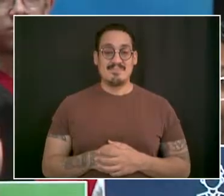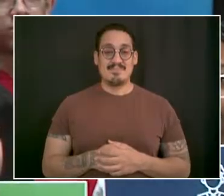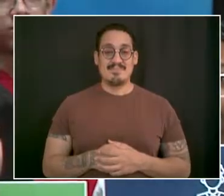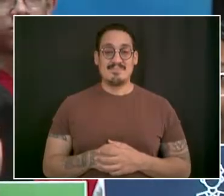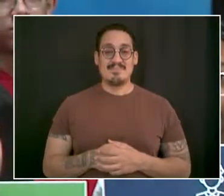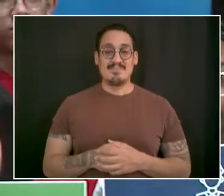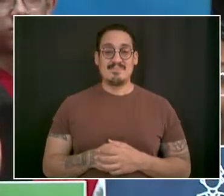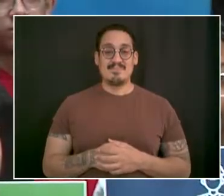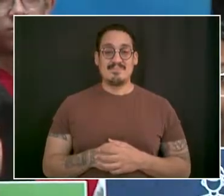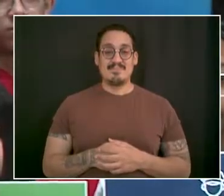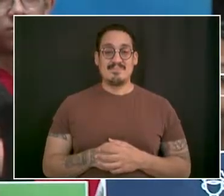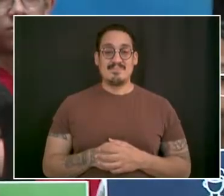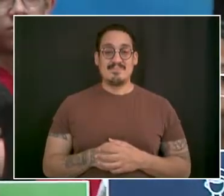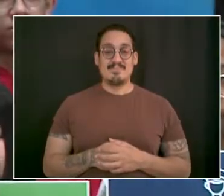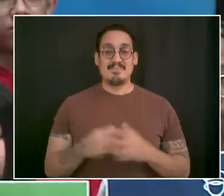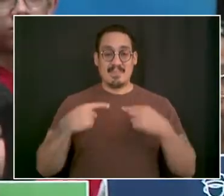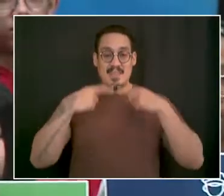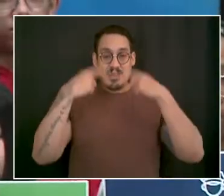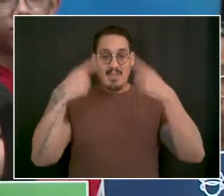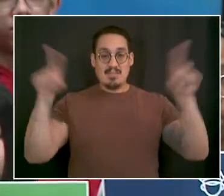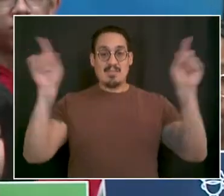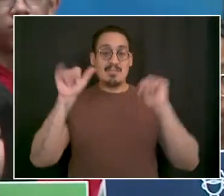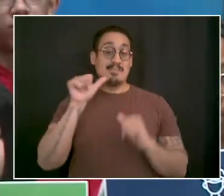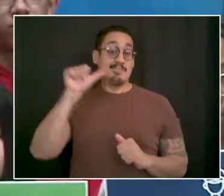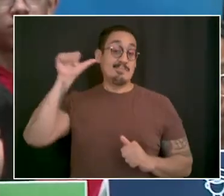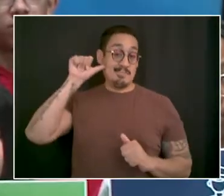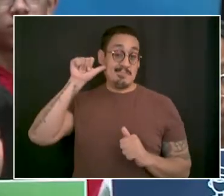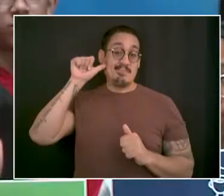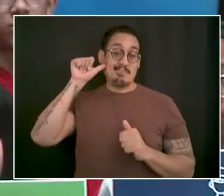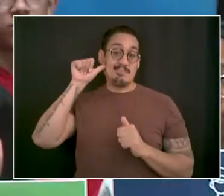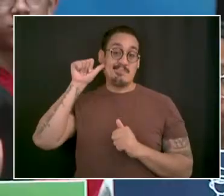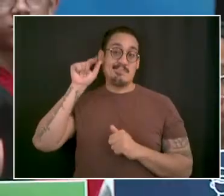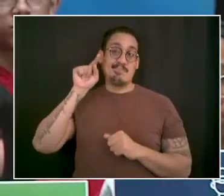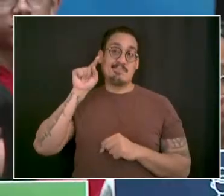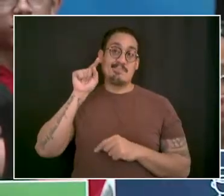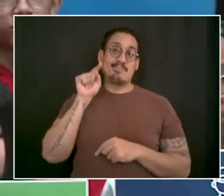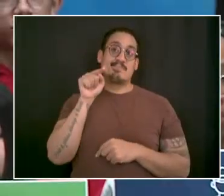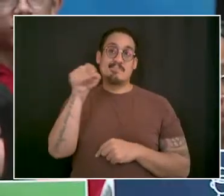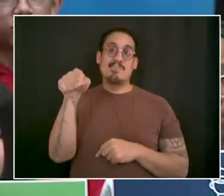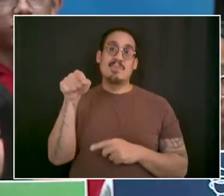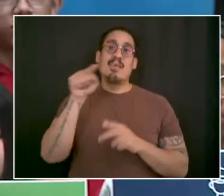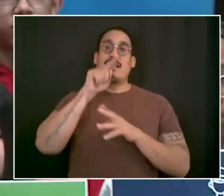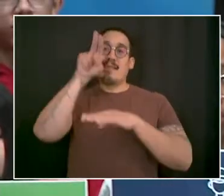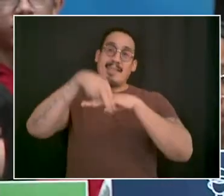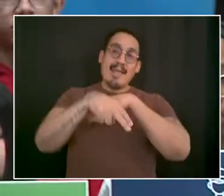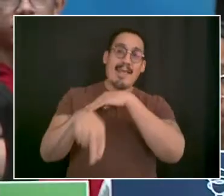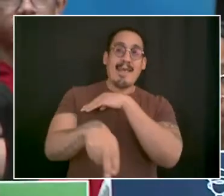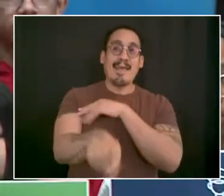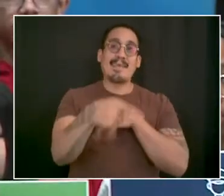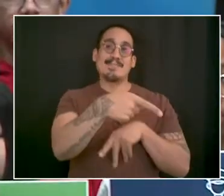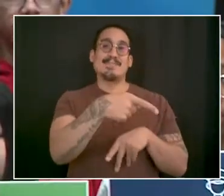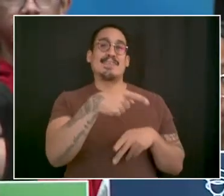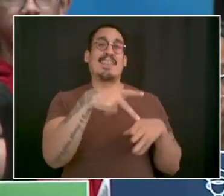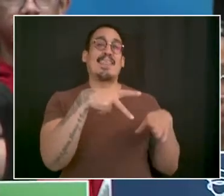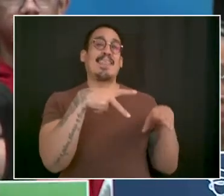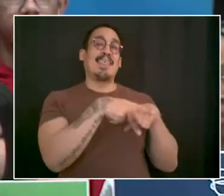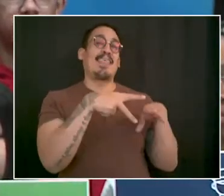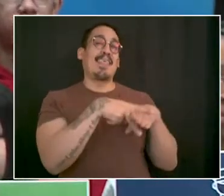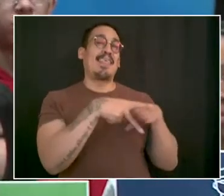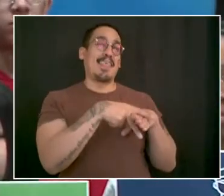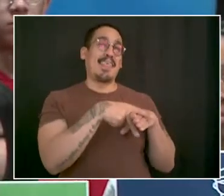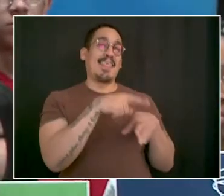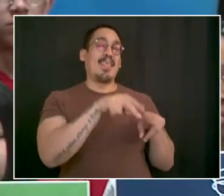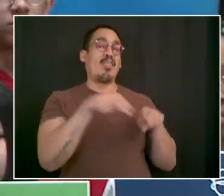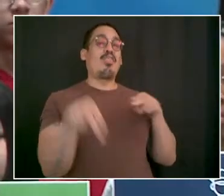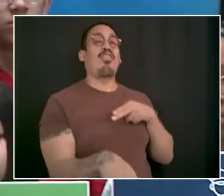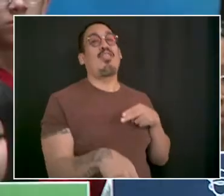Ann and I announced that yesterday. We went down the slide. She cheated and got ahead of me. 20 years ago, Mayor